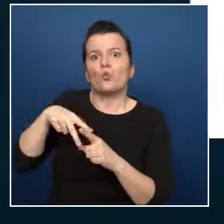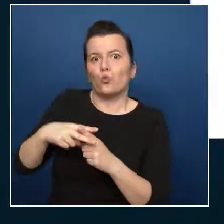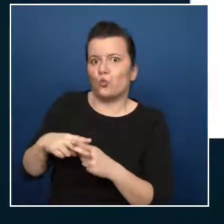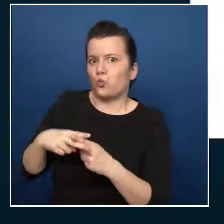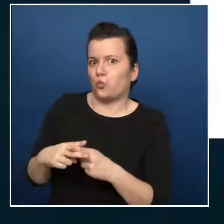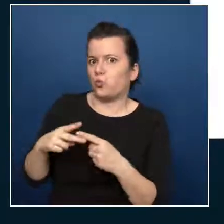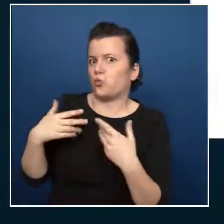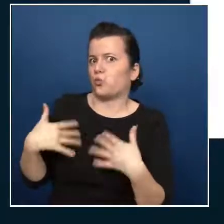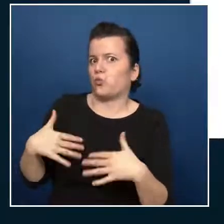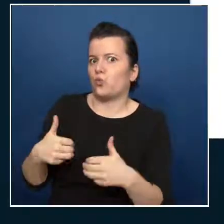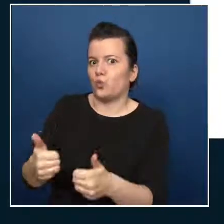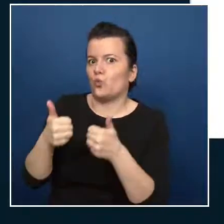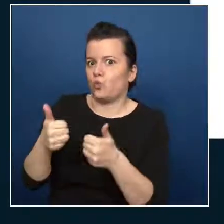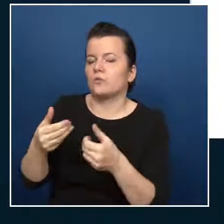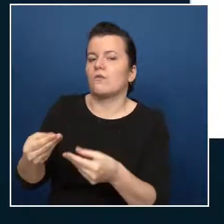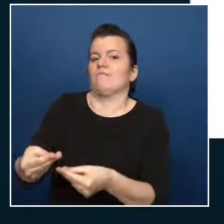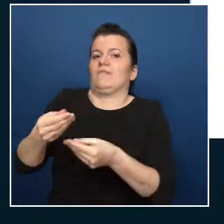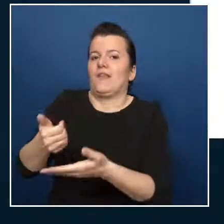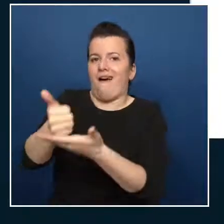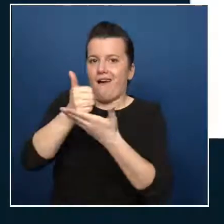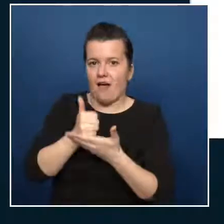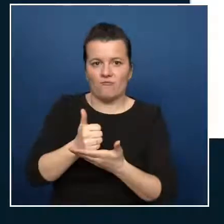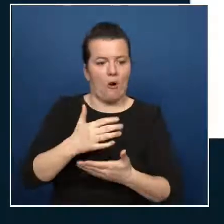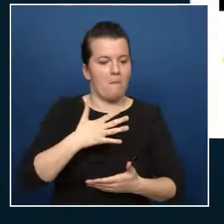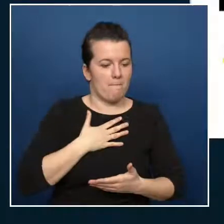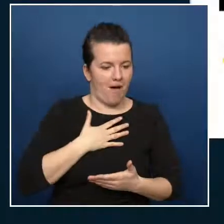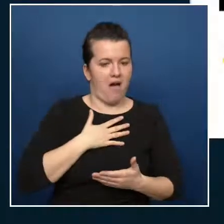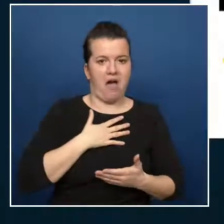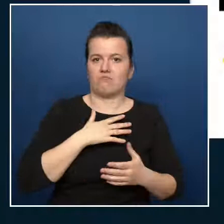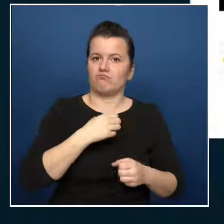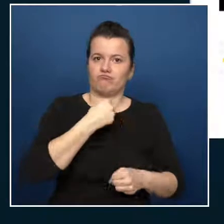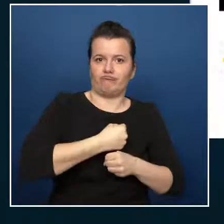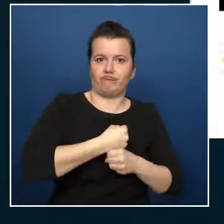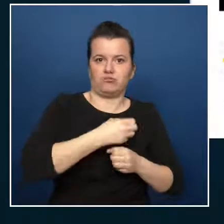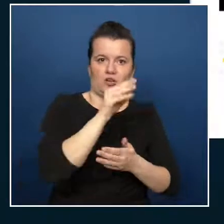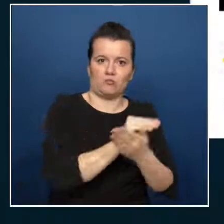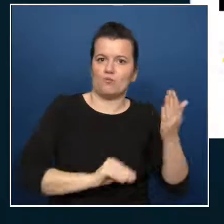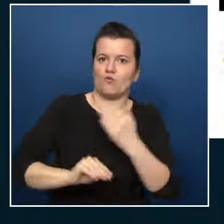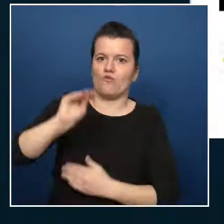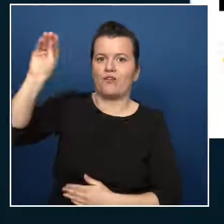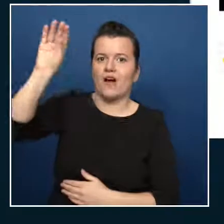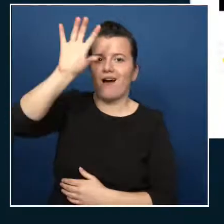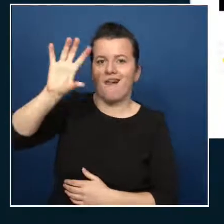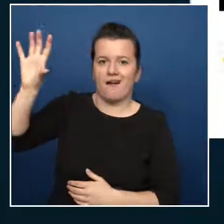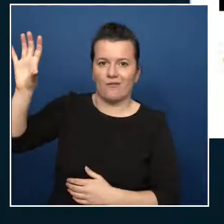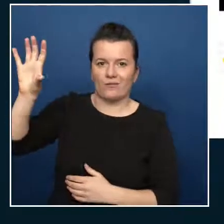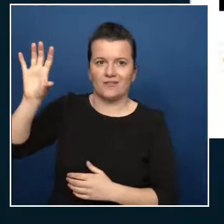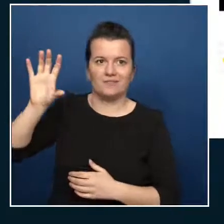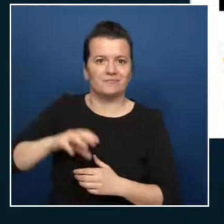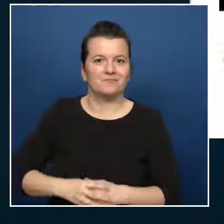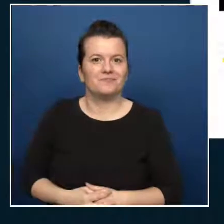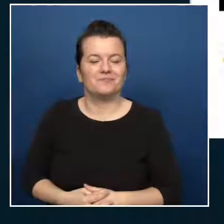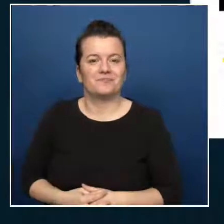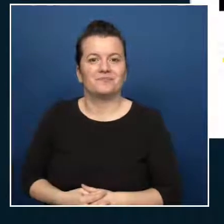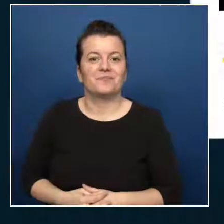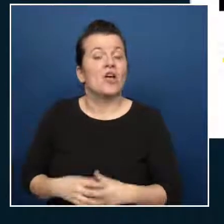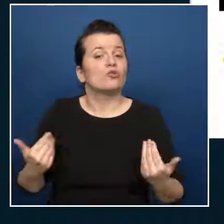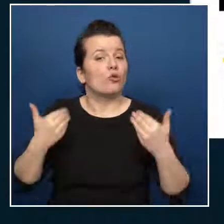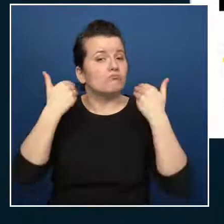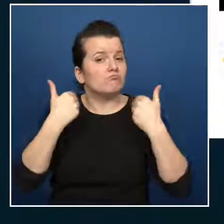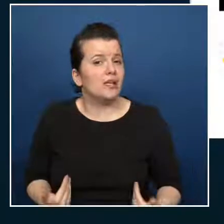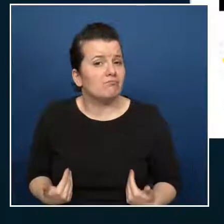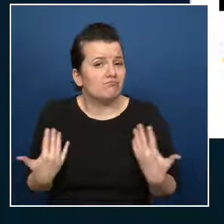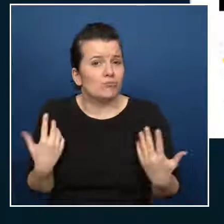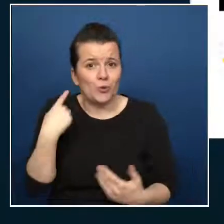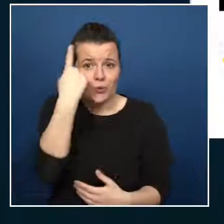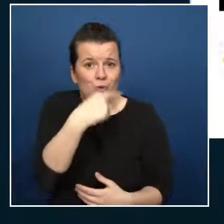session if you're considering moving your systems to the cloud. And as an introduction about myself, I am